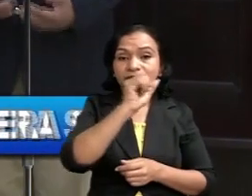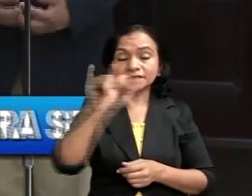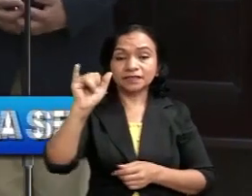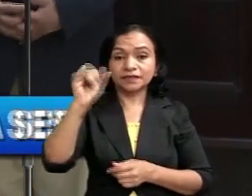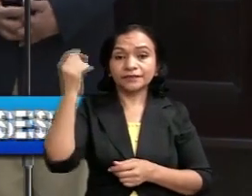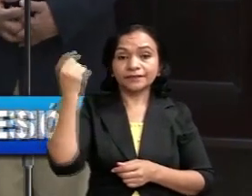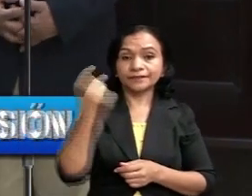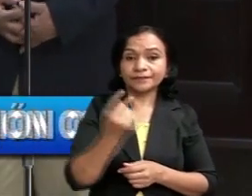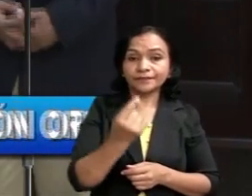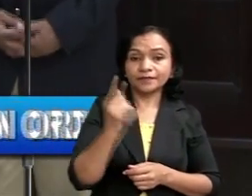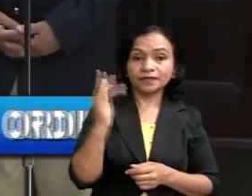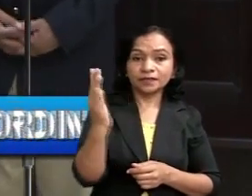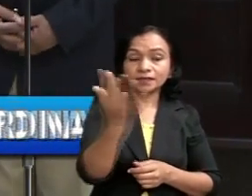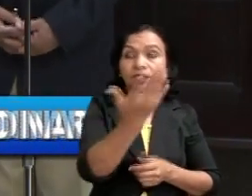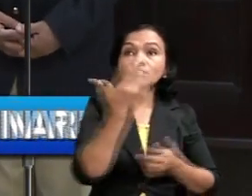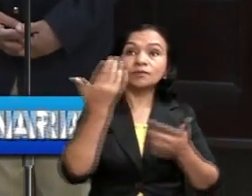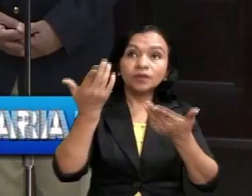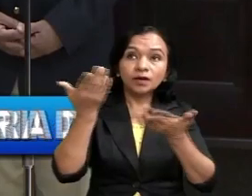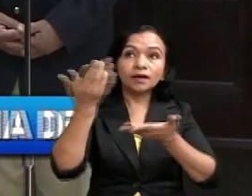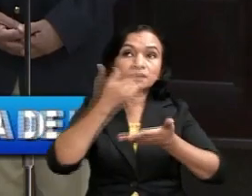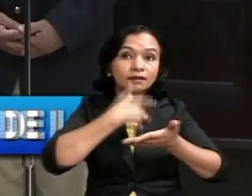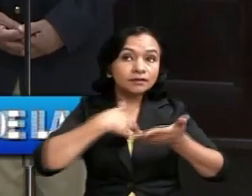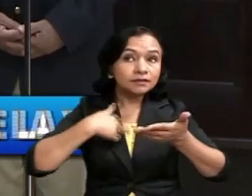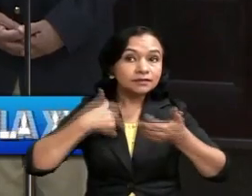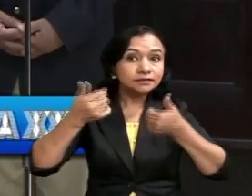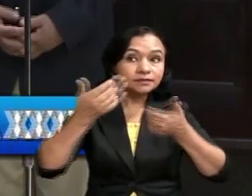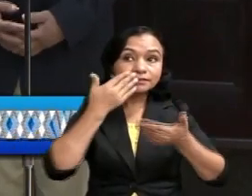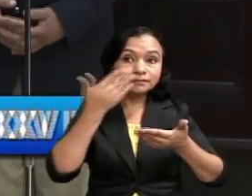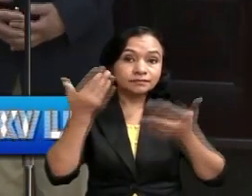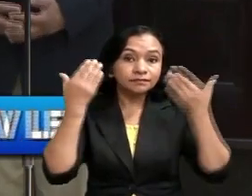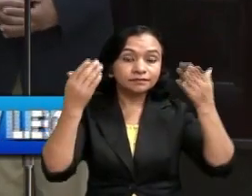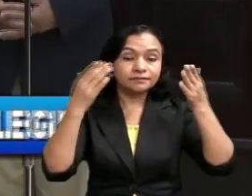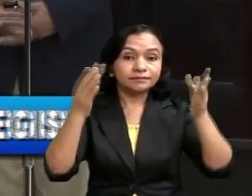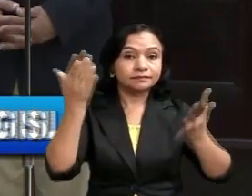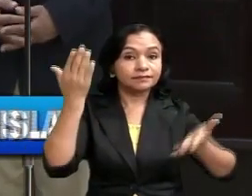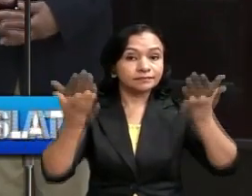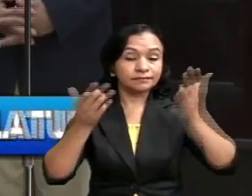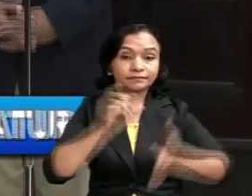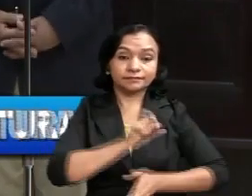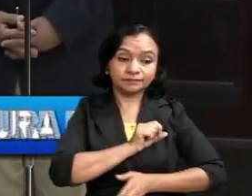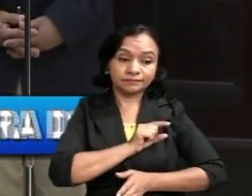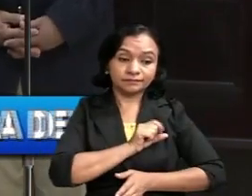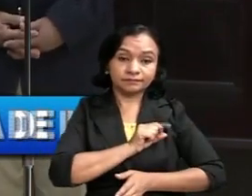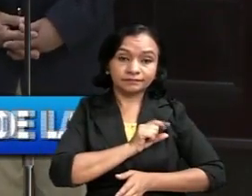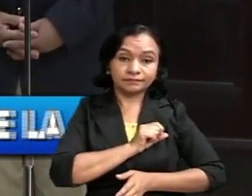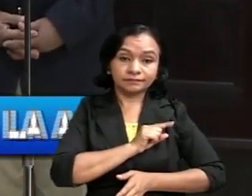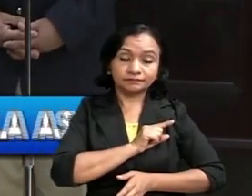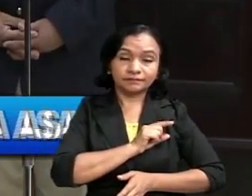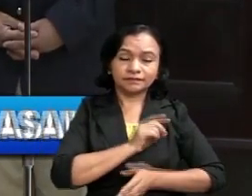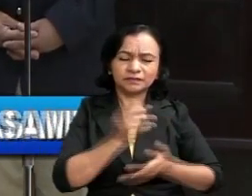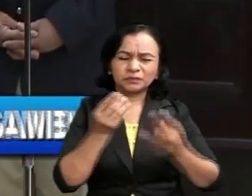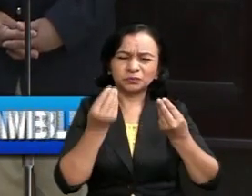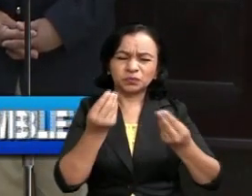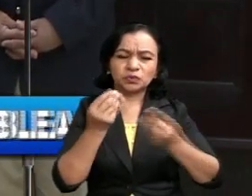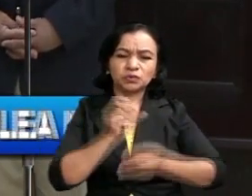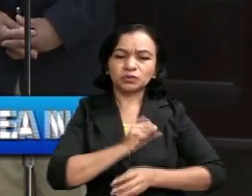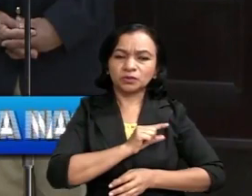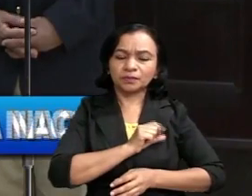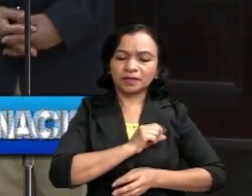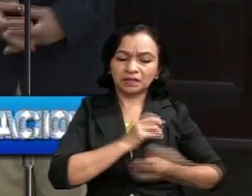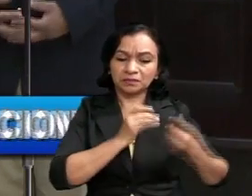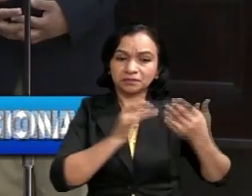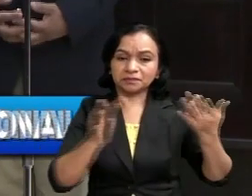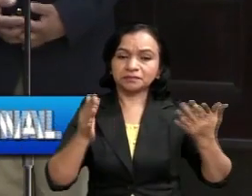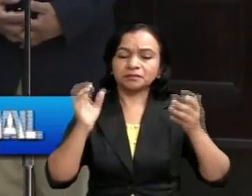"Venid y estemos a cuenta." Although your sins be like scarlet. Aunque nuestros pecados sean como escarlata. They can be white as snow.